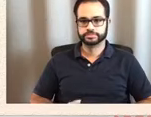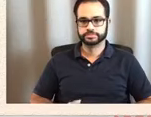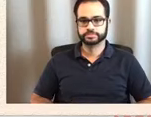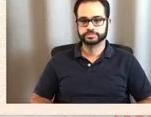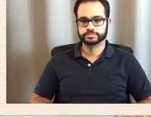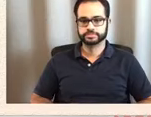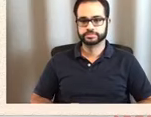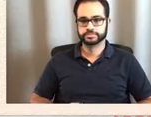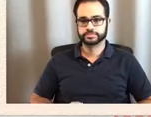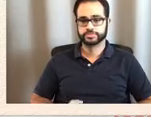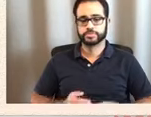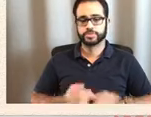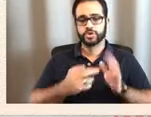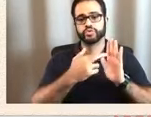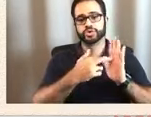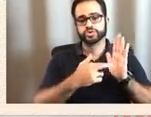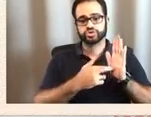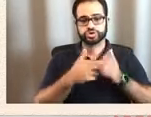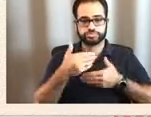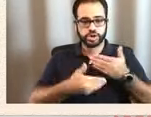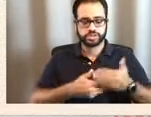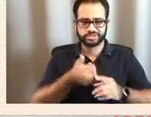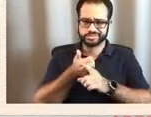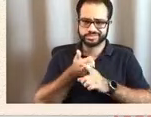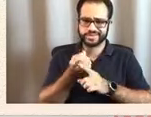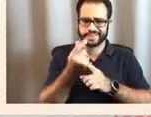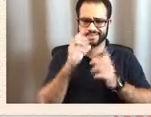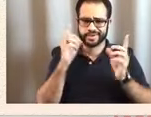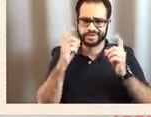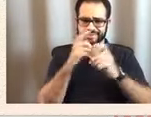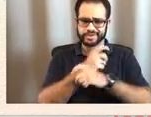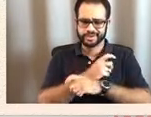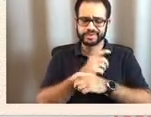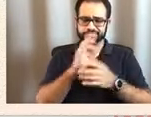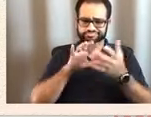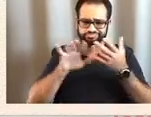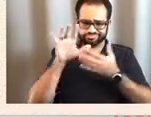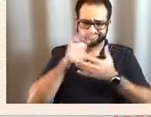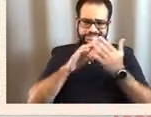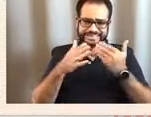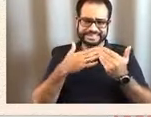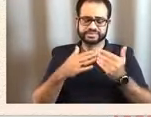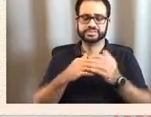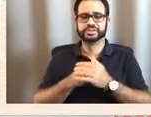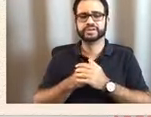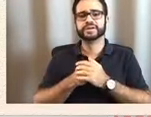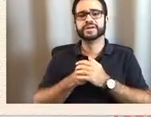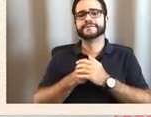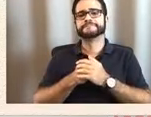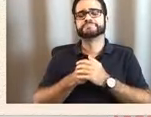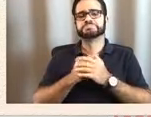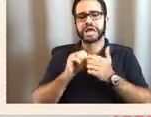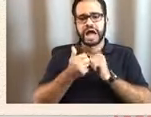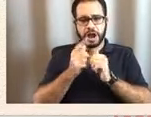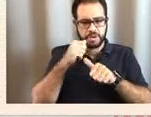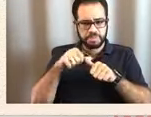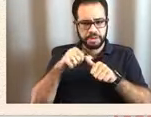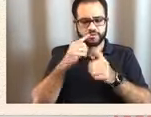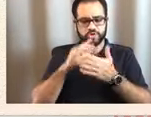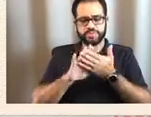The registration process can be a little confusing. Here are some tips to remember to make the process easier.